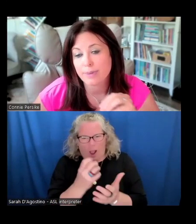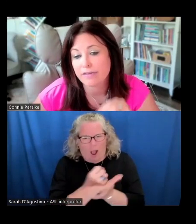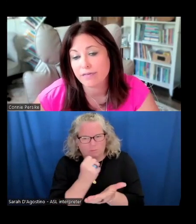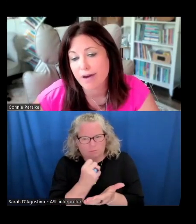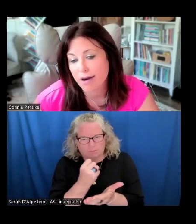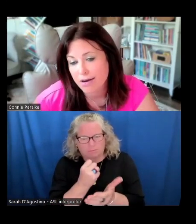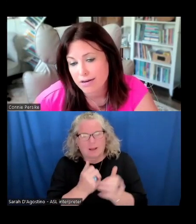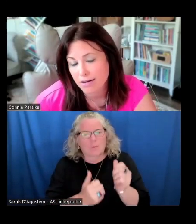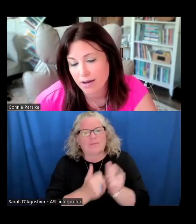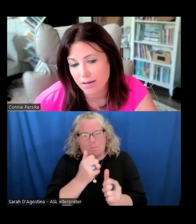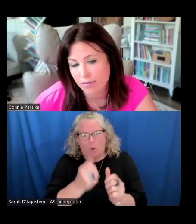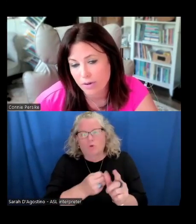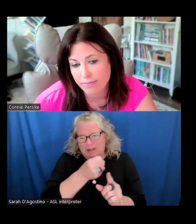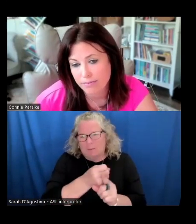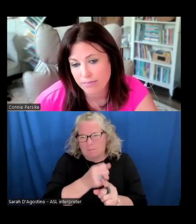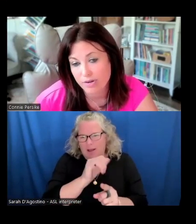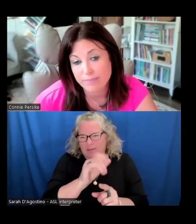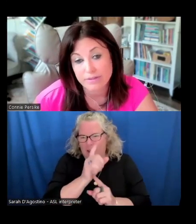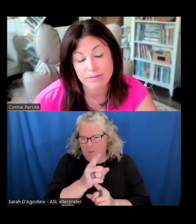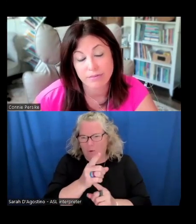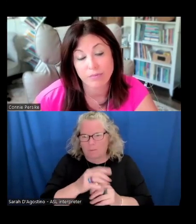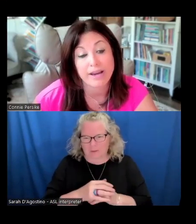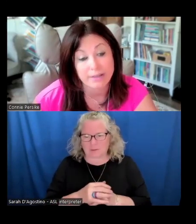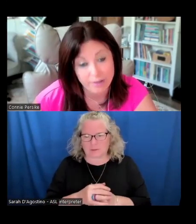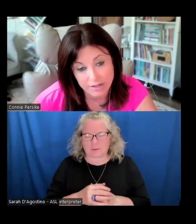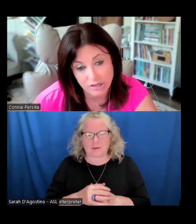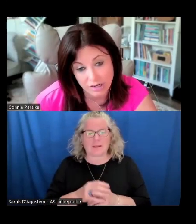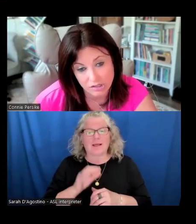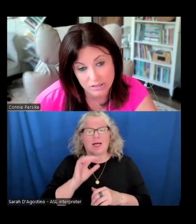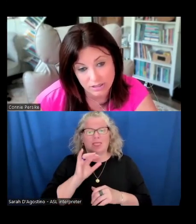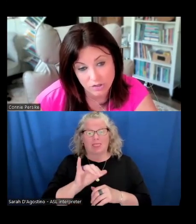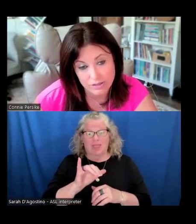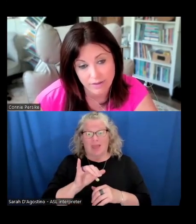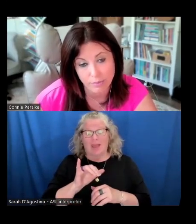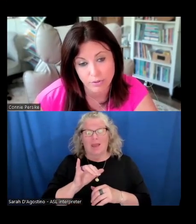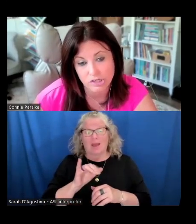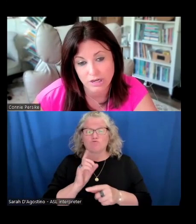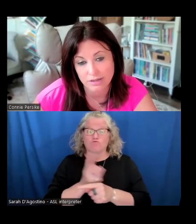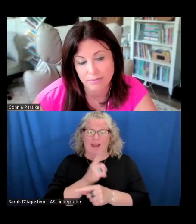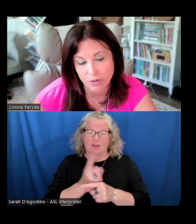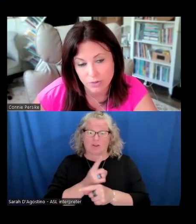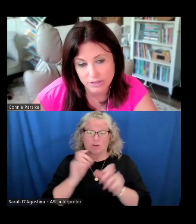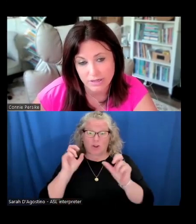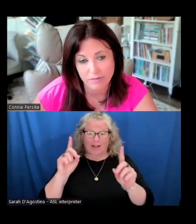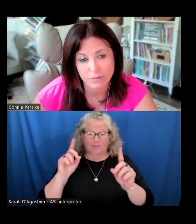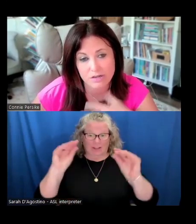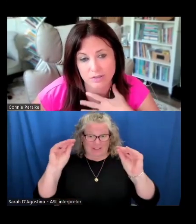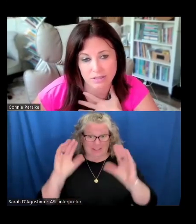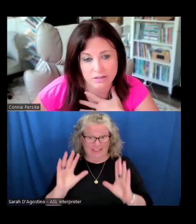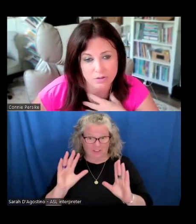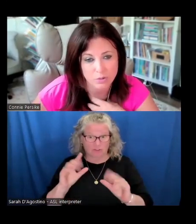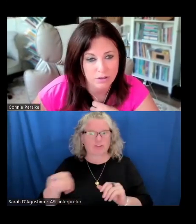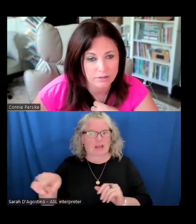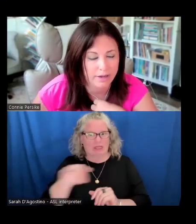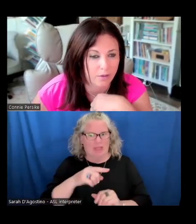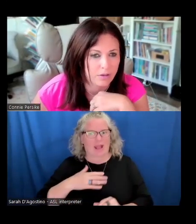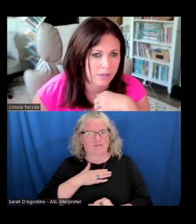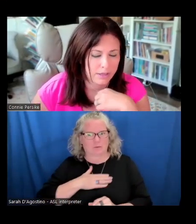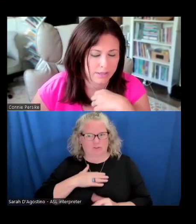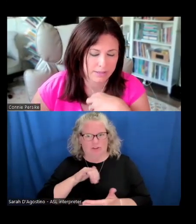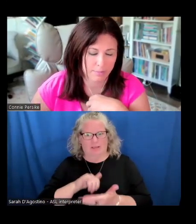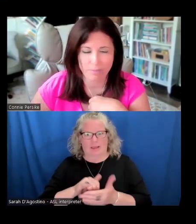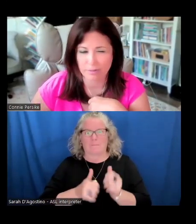This is by far what regular education teachers have appreciated most. I've been using this tool